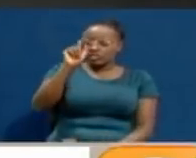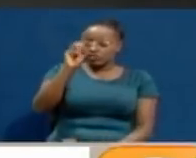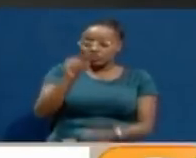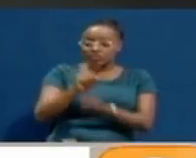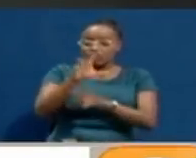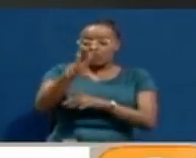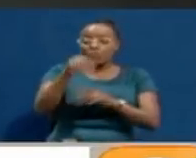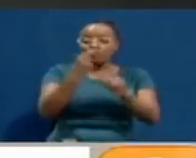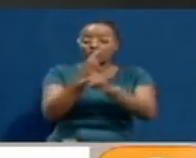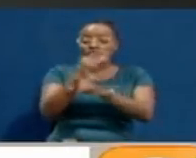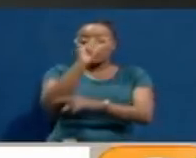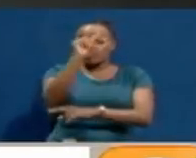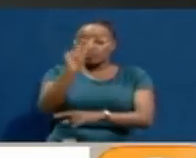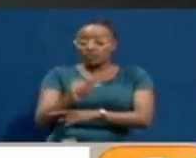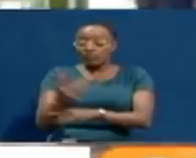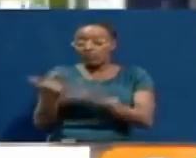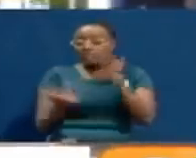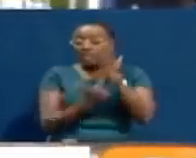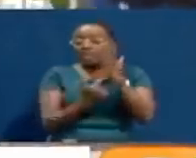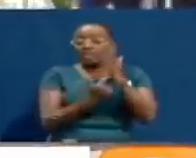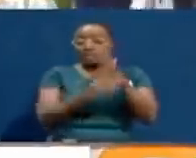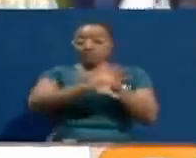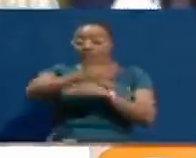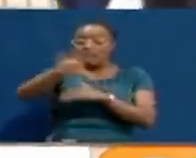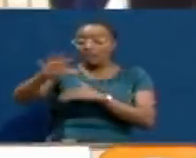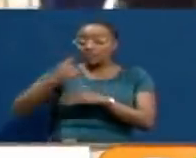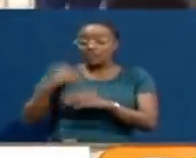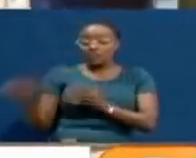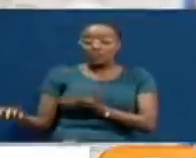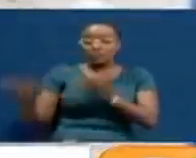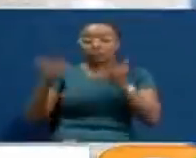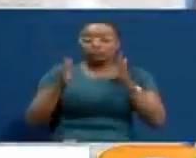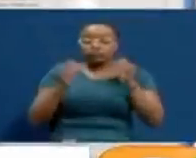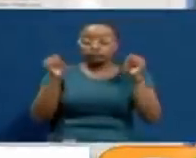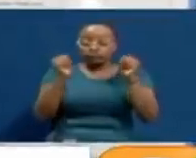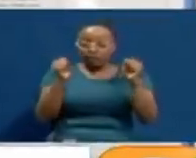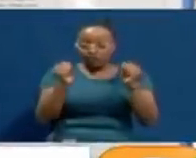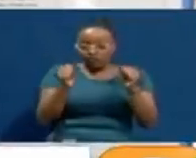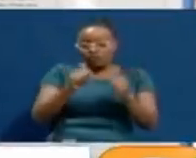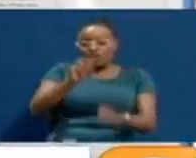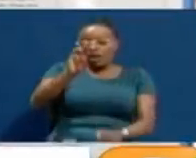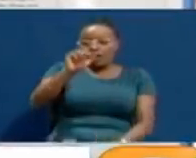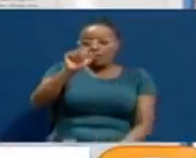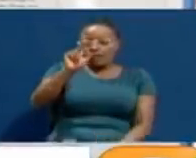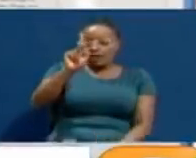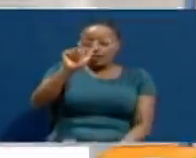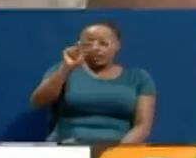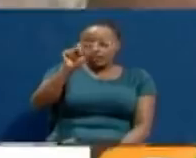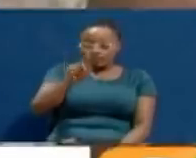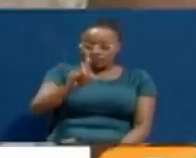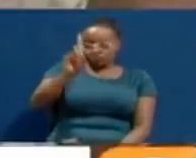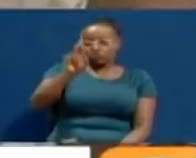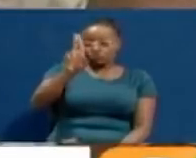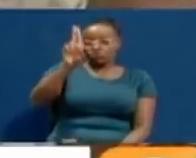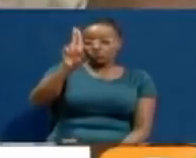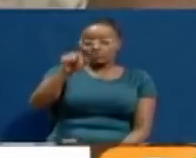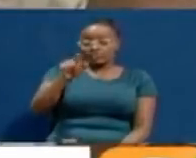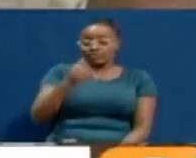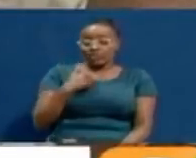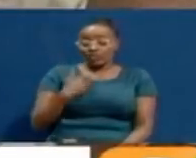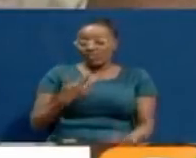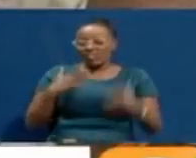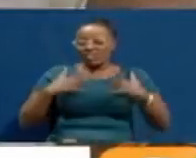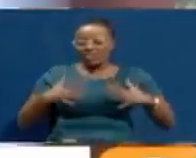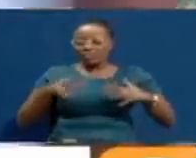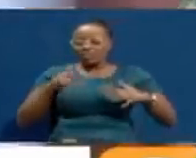in different regions across the Taita Taveta County and have been taken to Makindu Sub-county Hospital. Now, most of the bodies appeared to